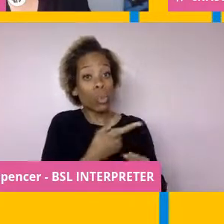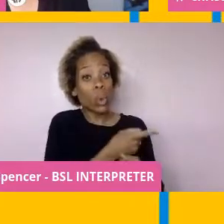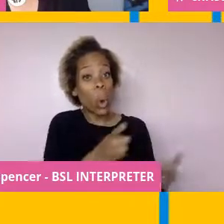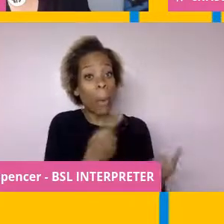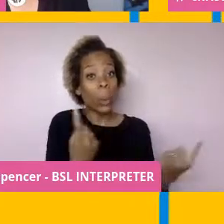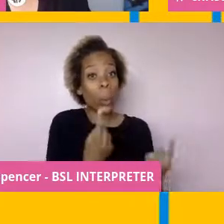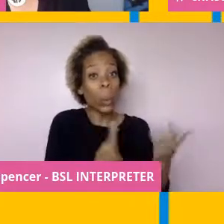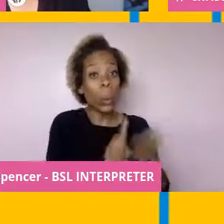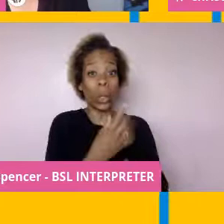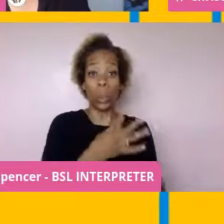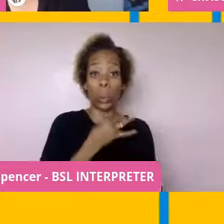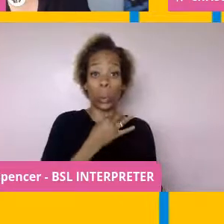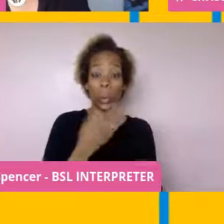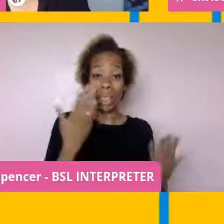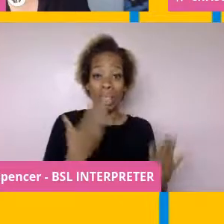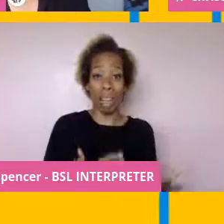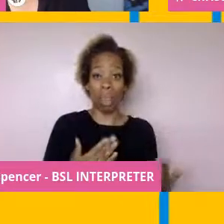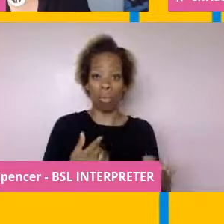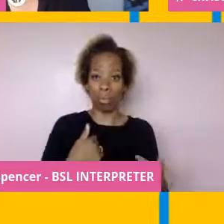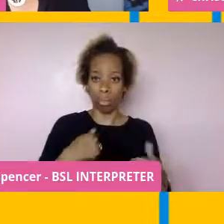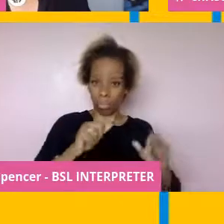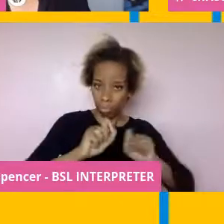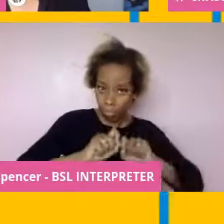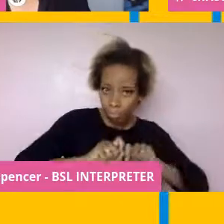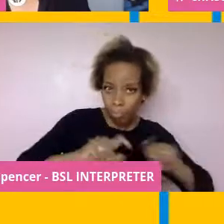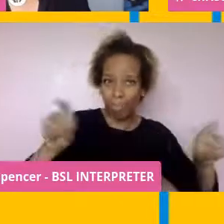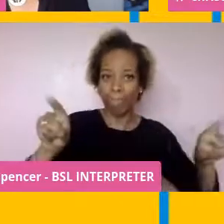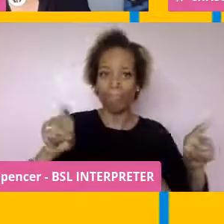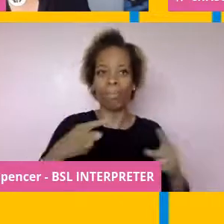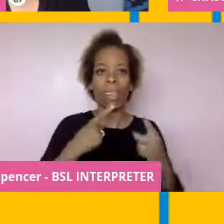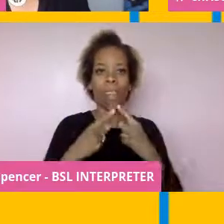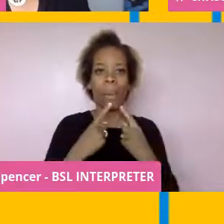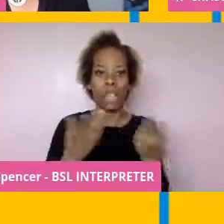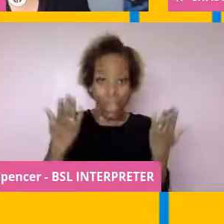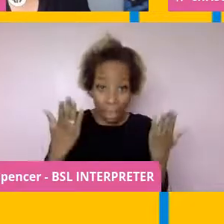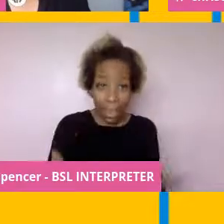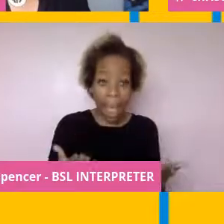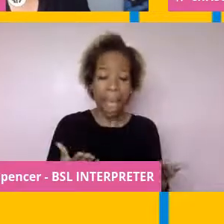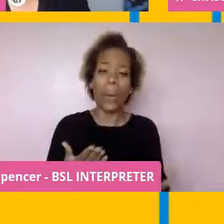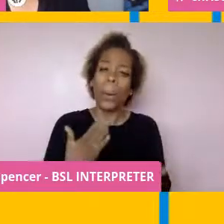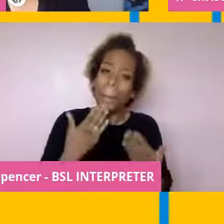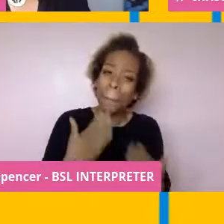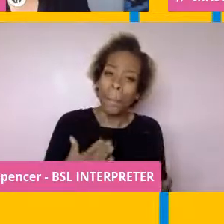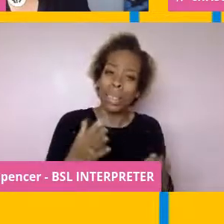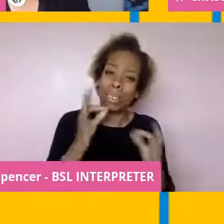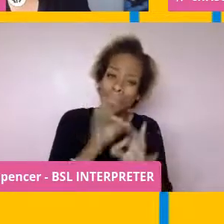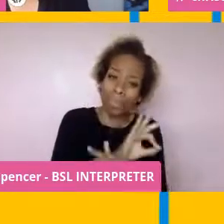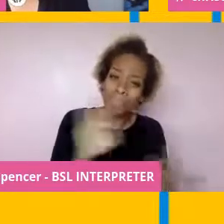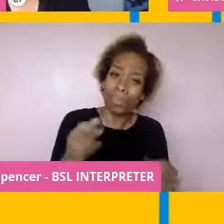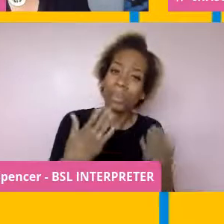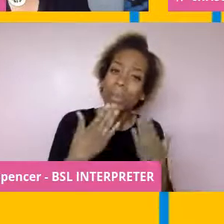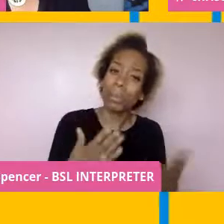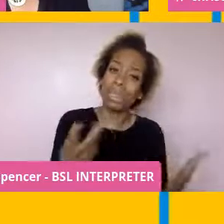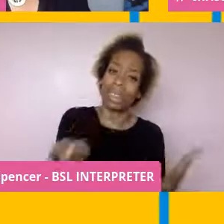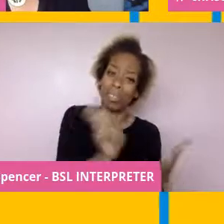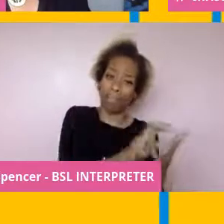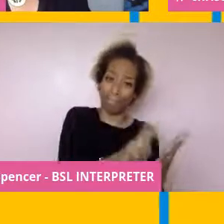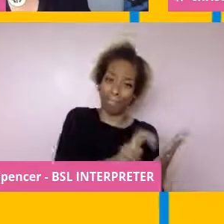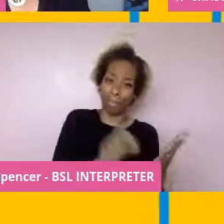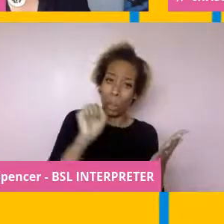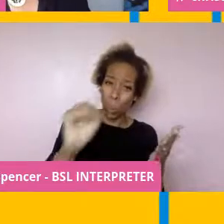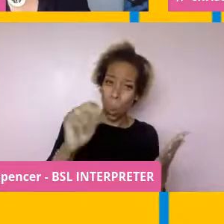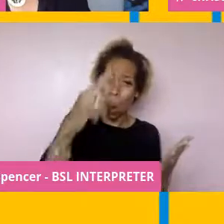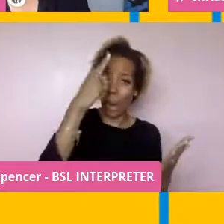round to people who can see it, and I would really urge you to sign that petition.